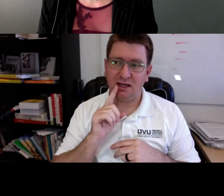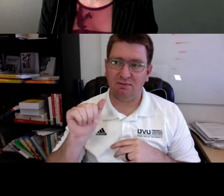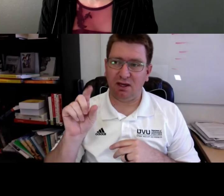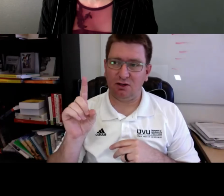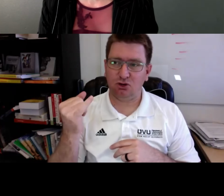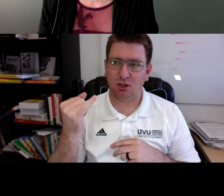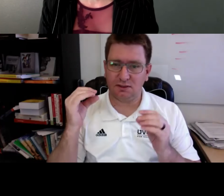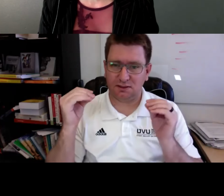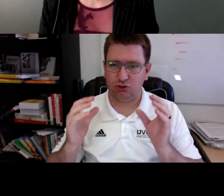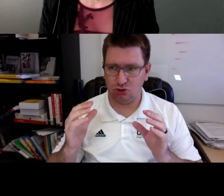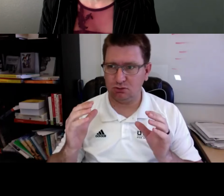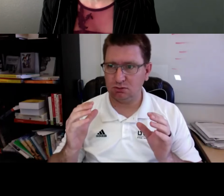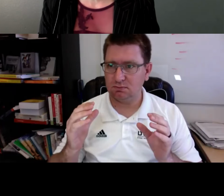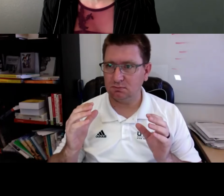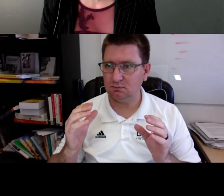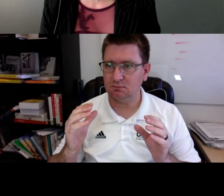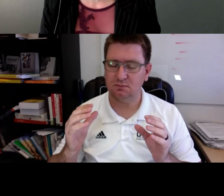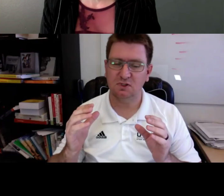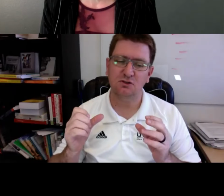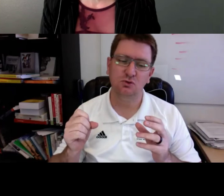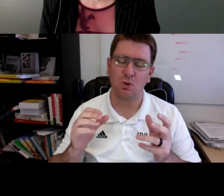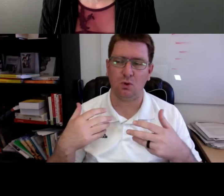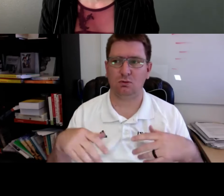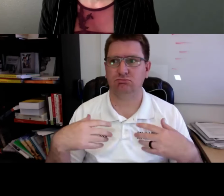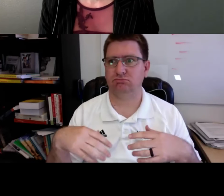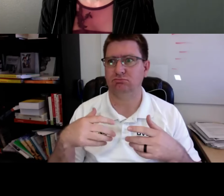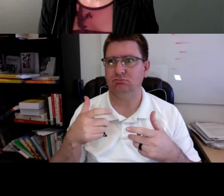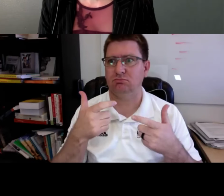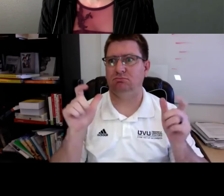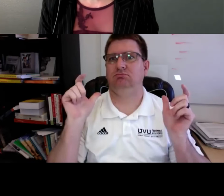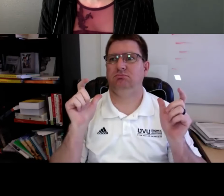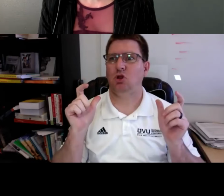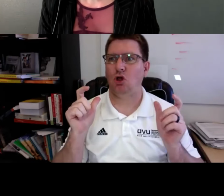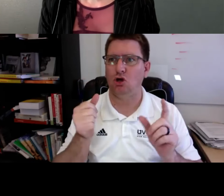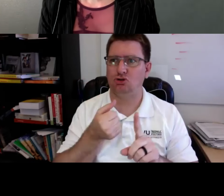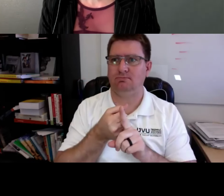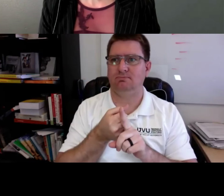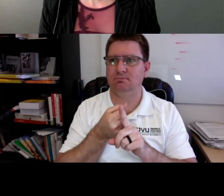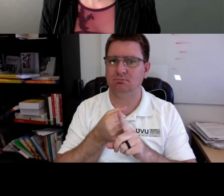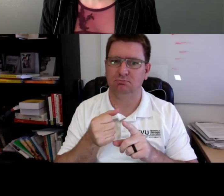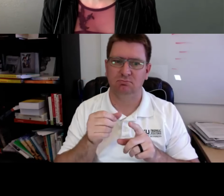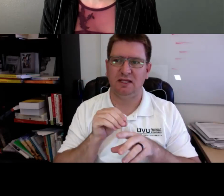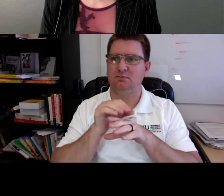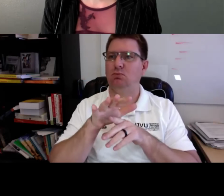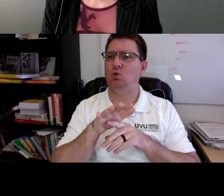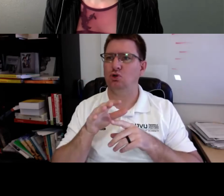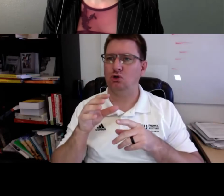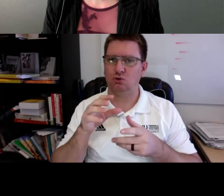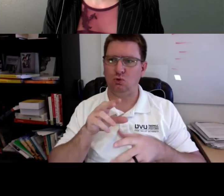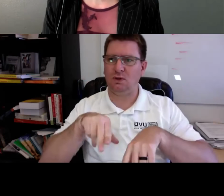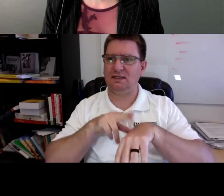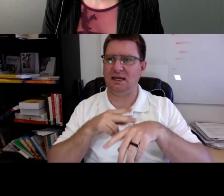and 15 deaf adjunct instructors. So we really have